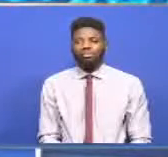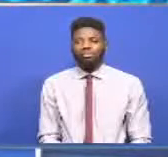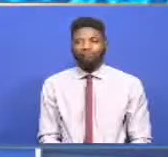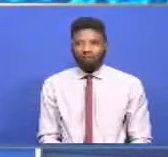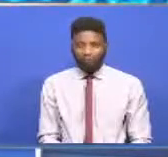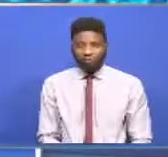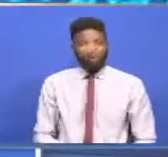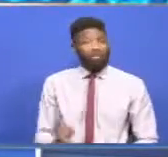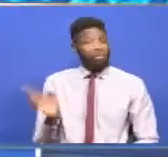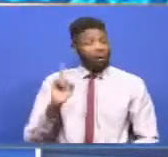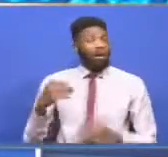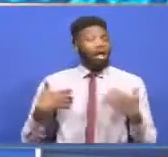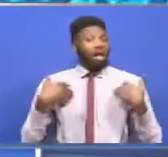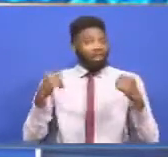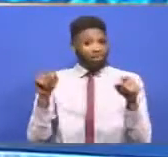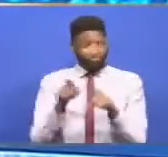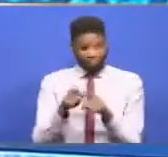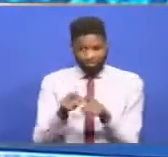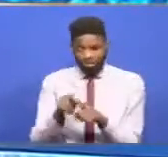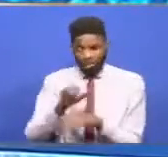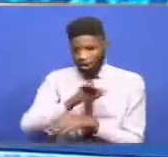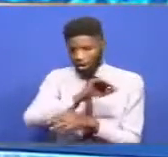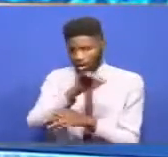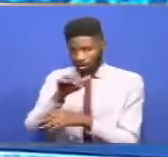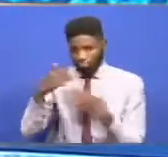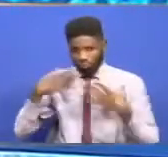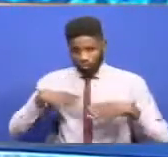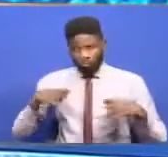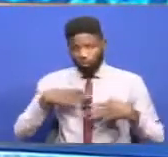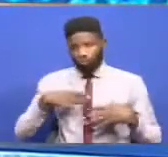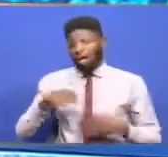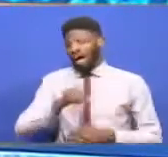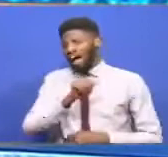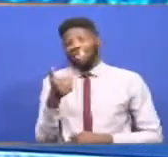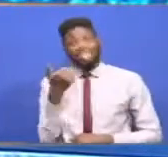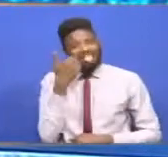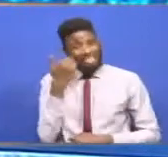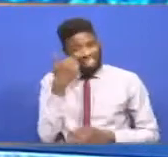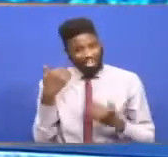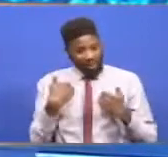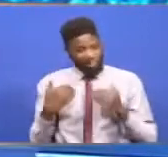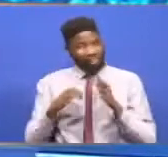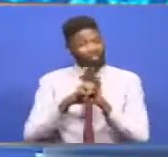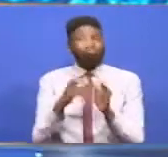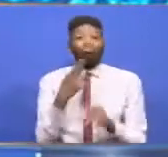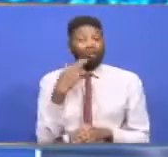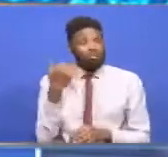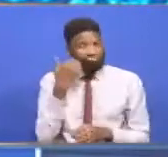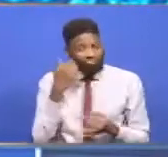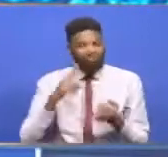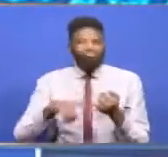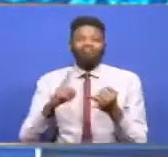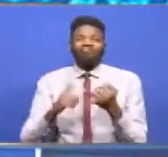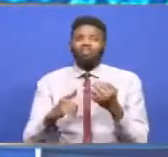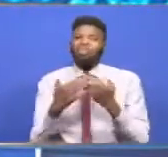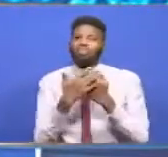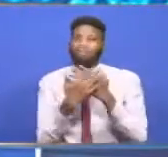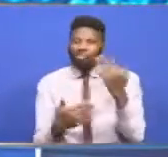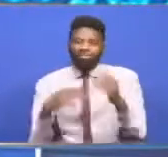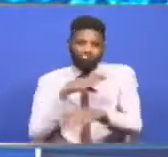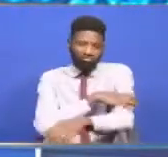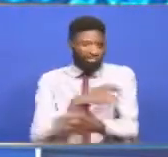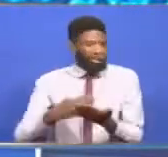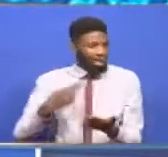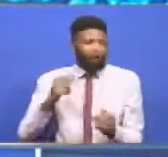Now, the Ministry of Health is appealing to those living with pre-existing conditions such as diabetes and hypertension to continue attending